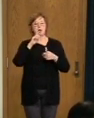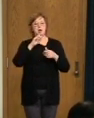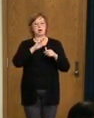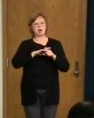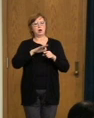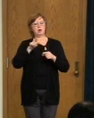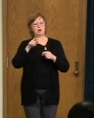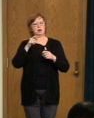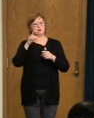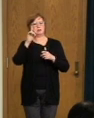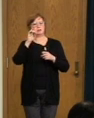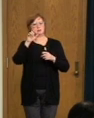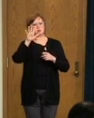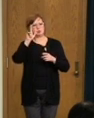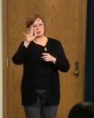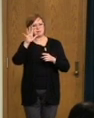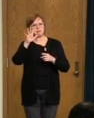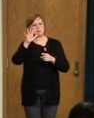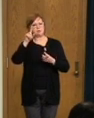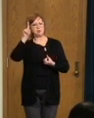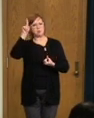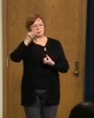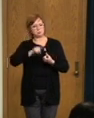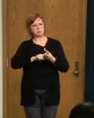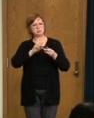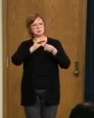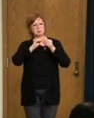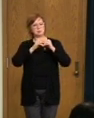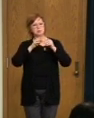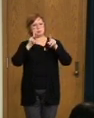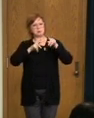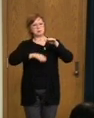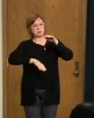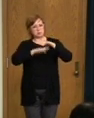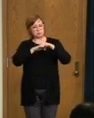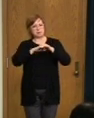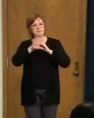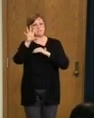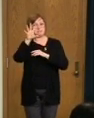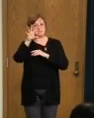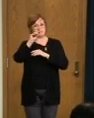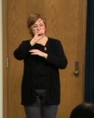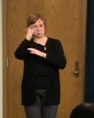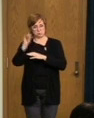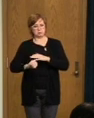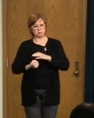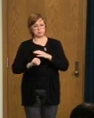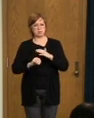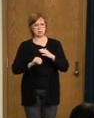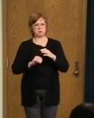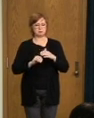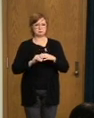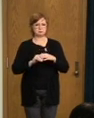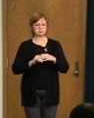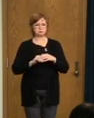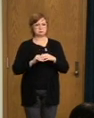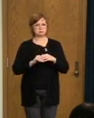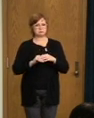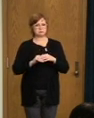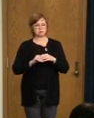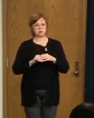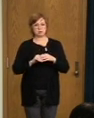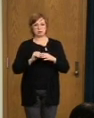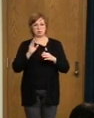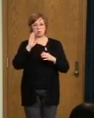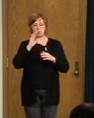isn't going to have a tremendous impact on, I would say, many businesses that are operating, although